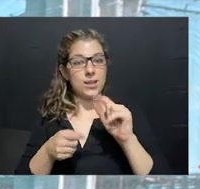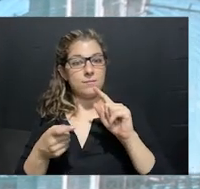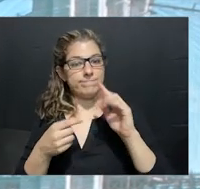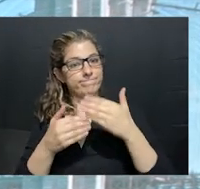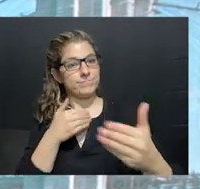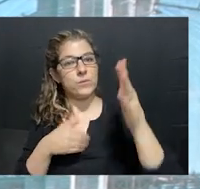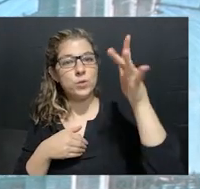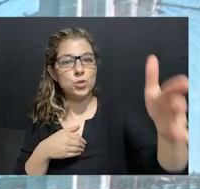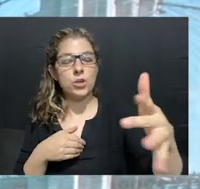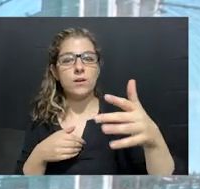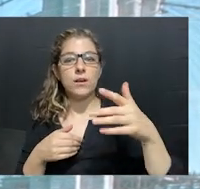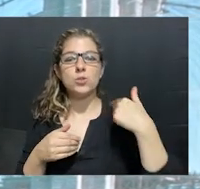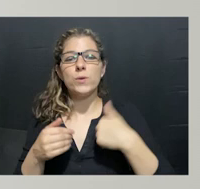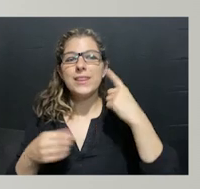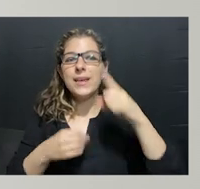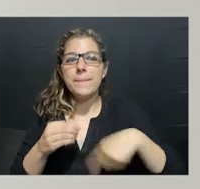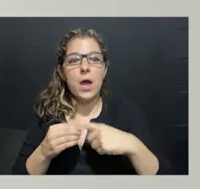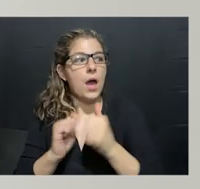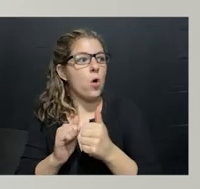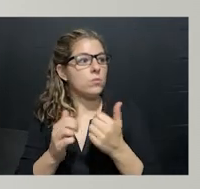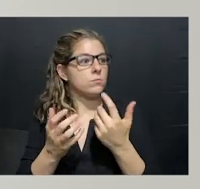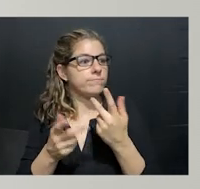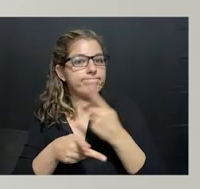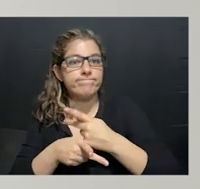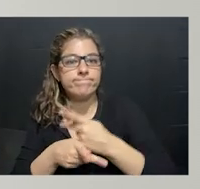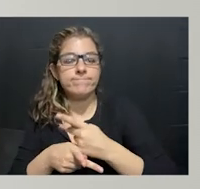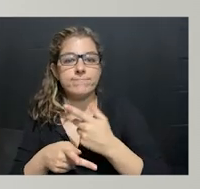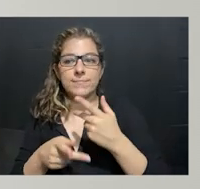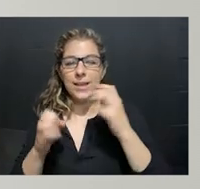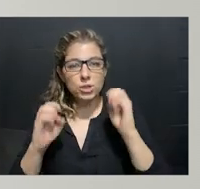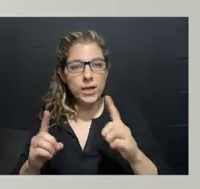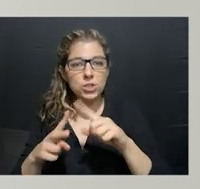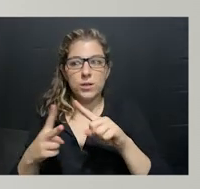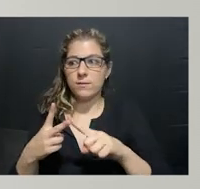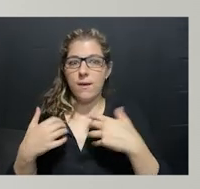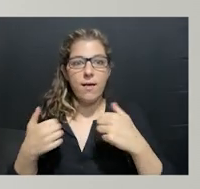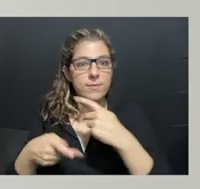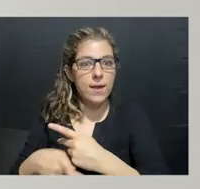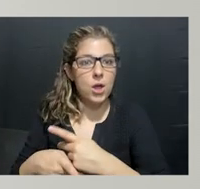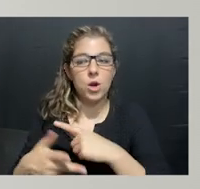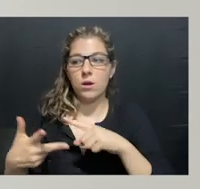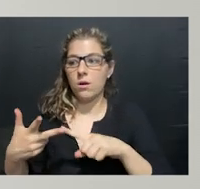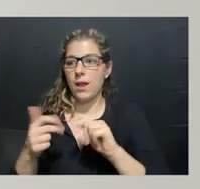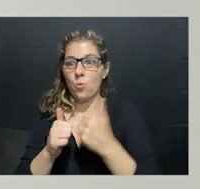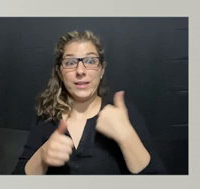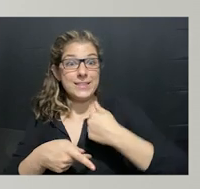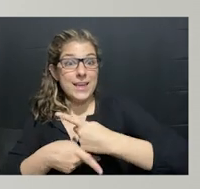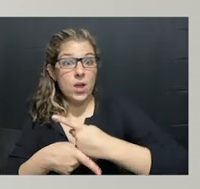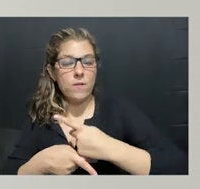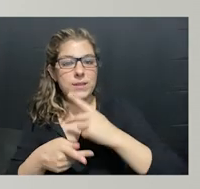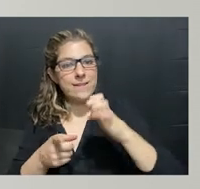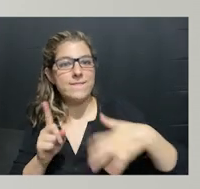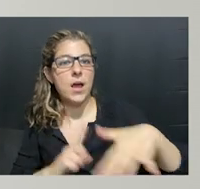future, and affirm that as we think about how provisions on education, healthcare, how we take care of